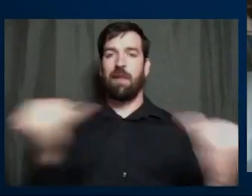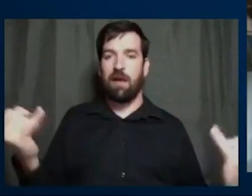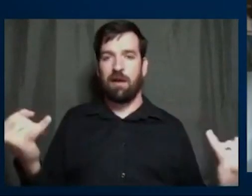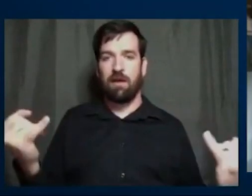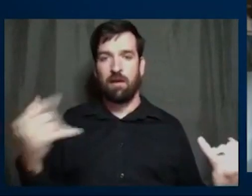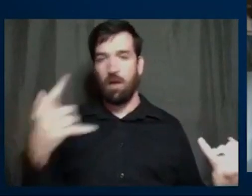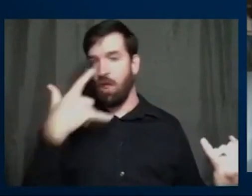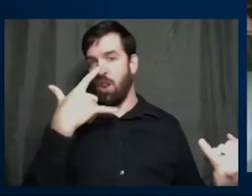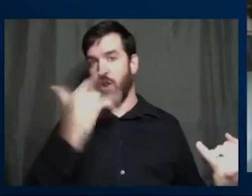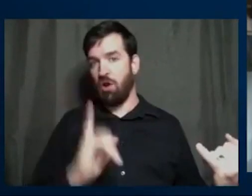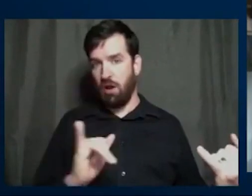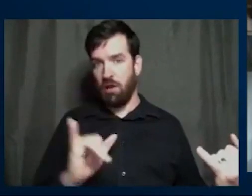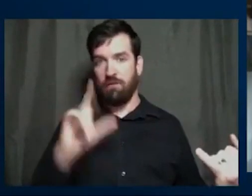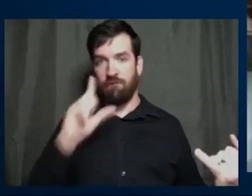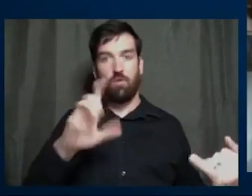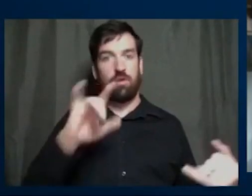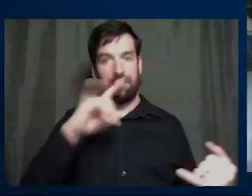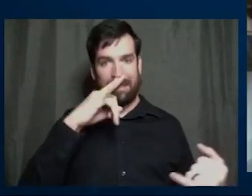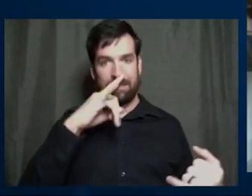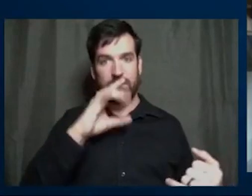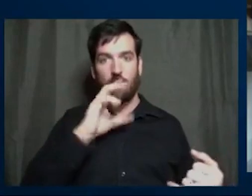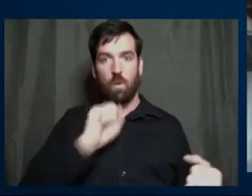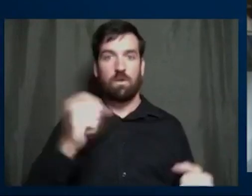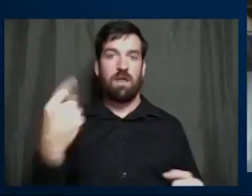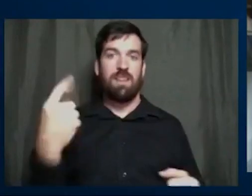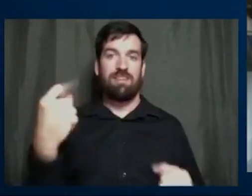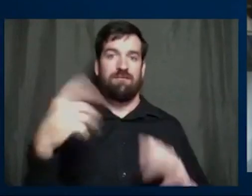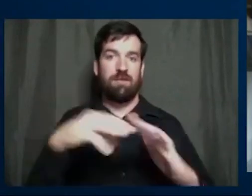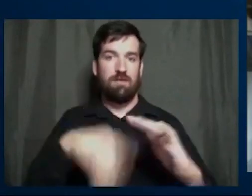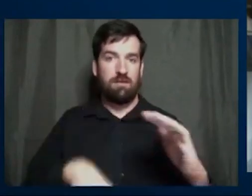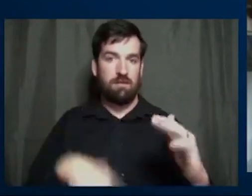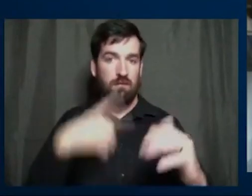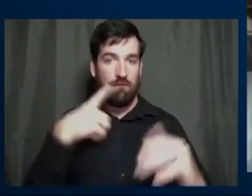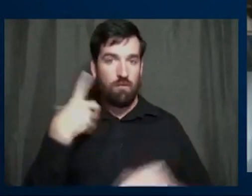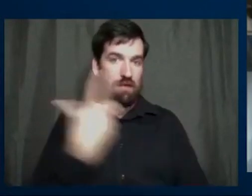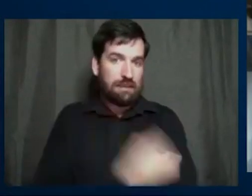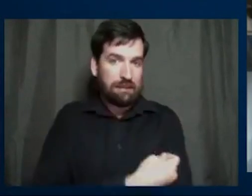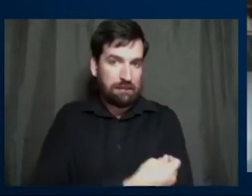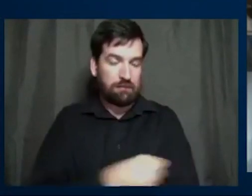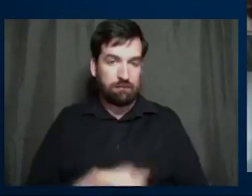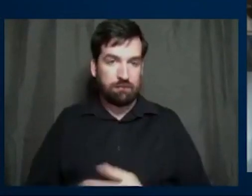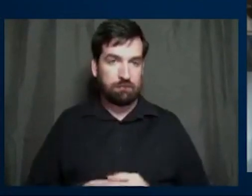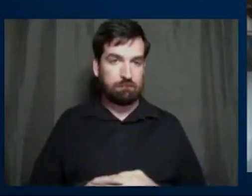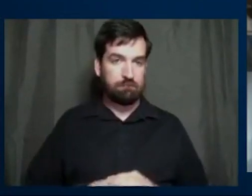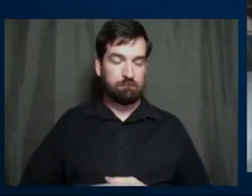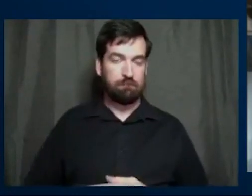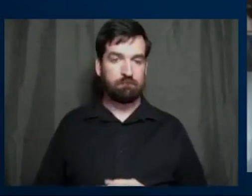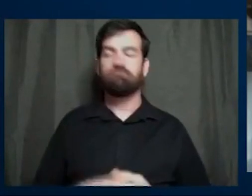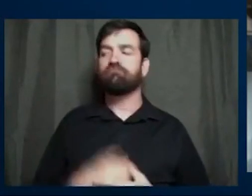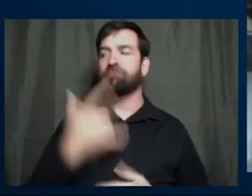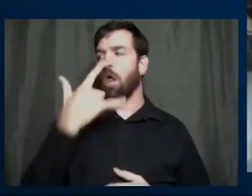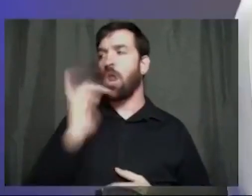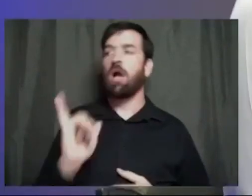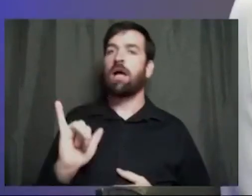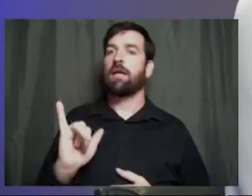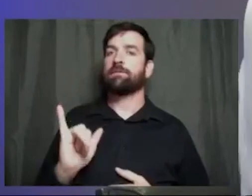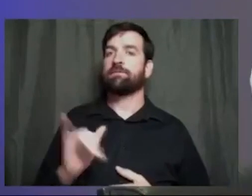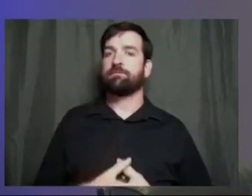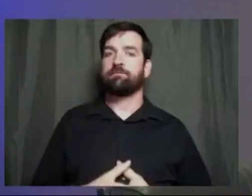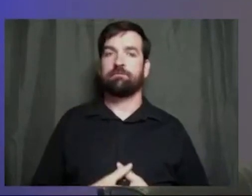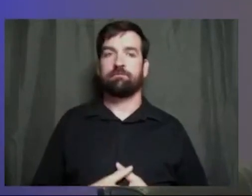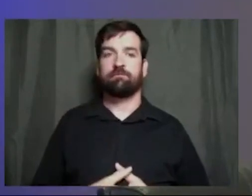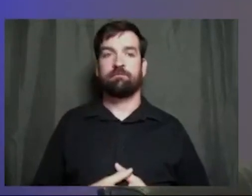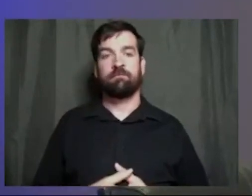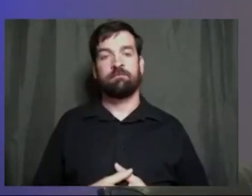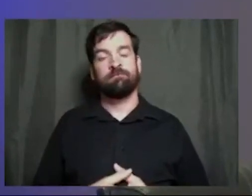like for kids 11 and under getting the vaccine available to them. What does that look like today? Oh, I wish I